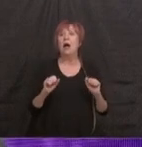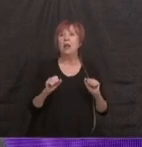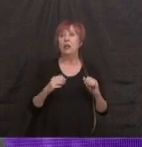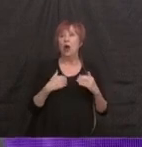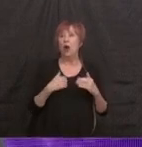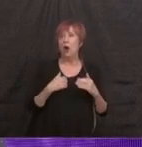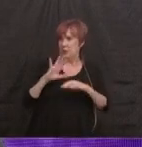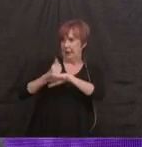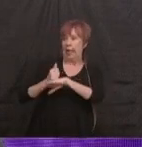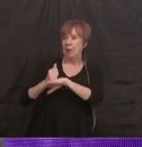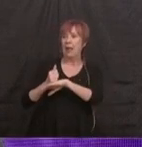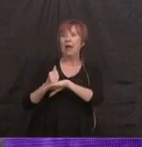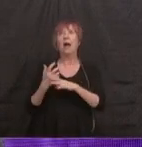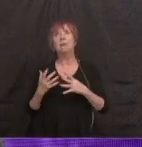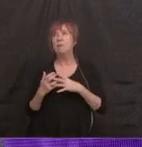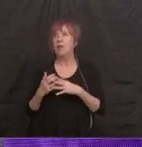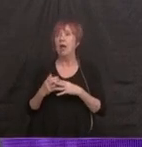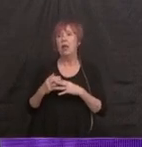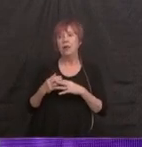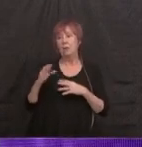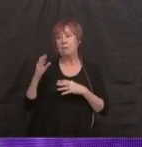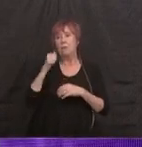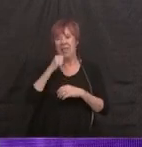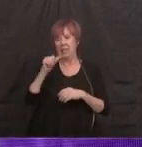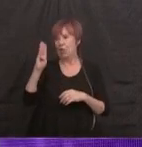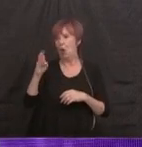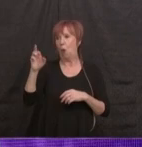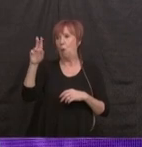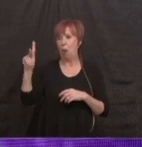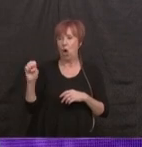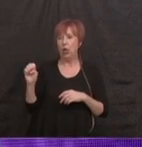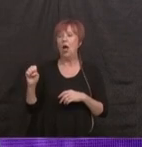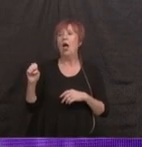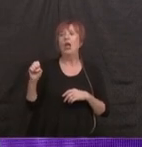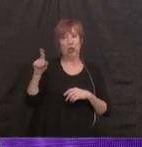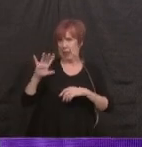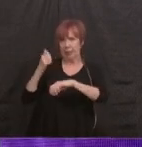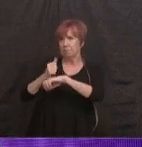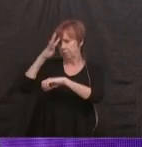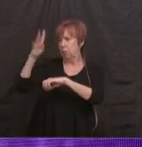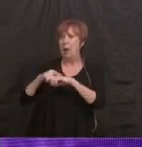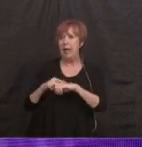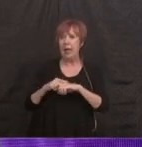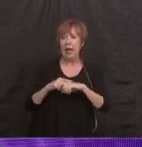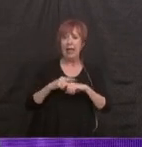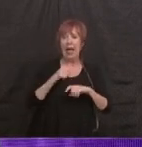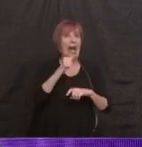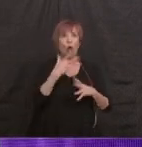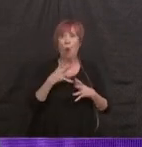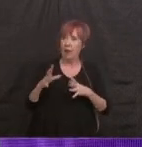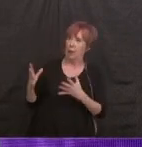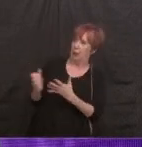a white woman's phrase. We just sort of joined into a chorus that she had already created. And